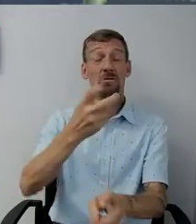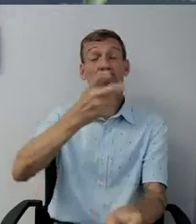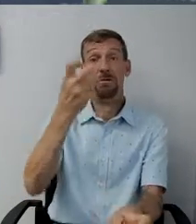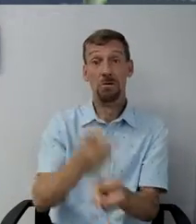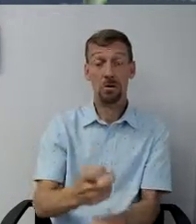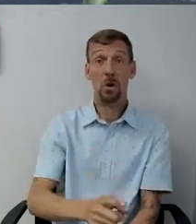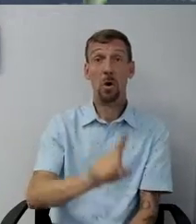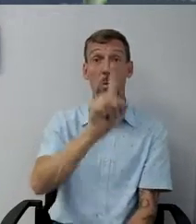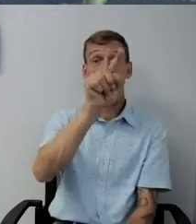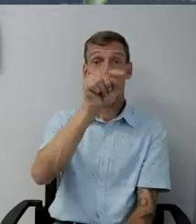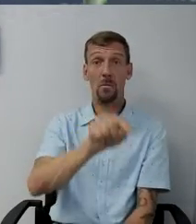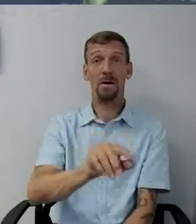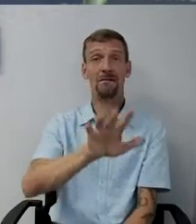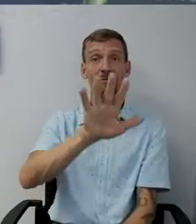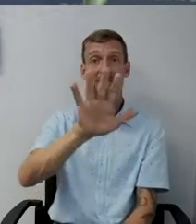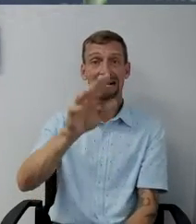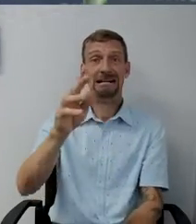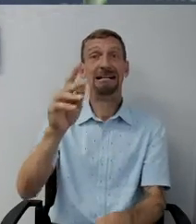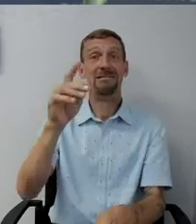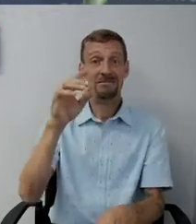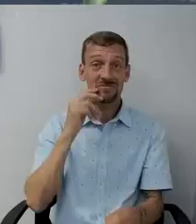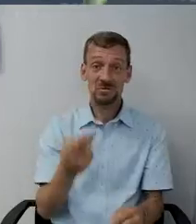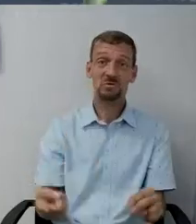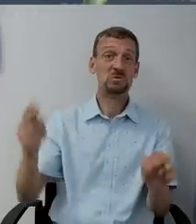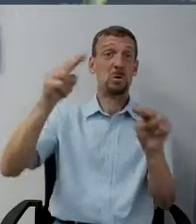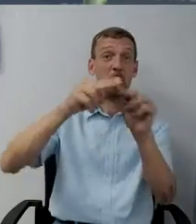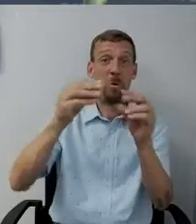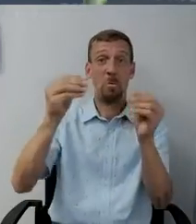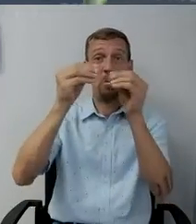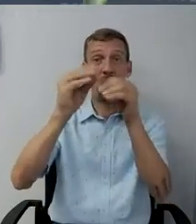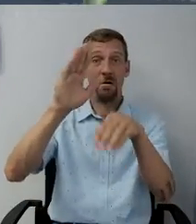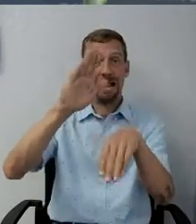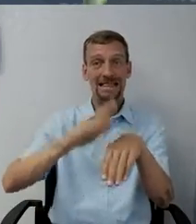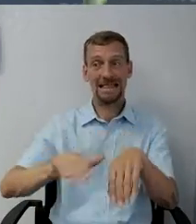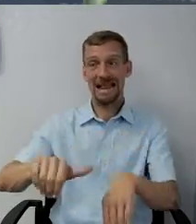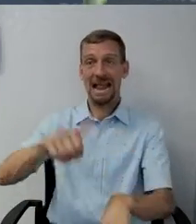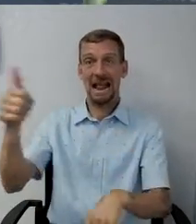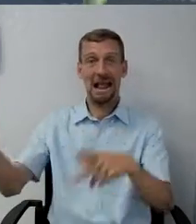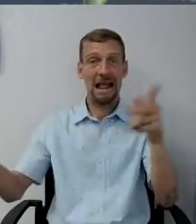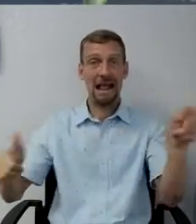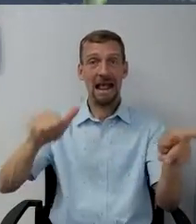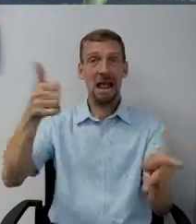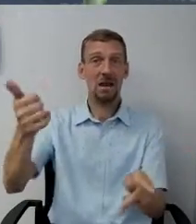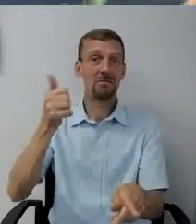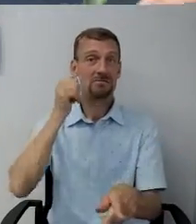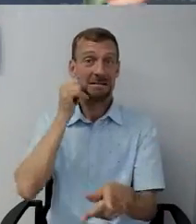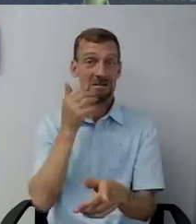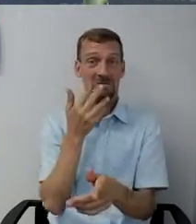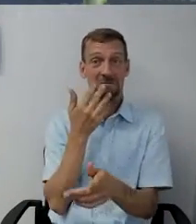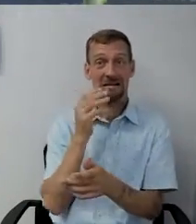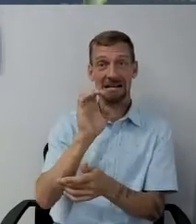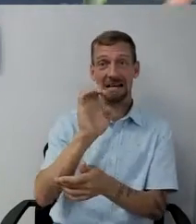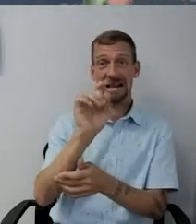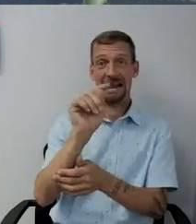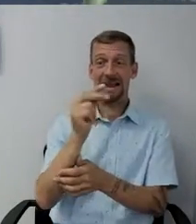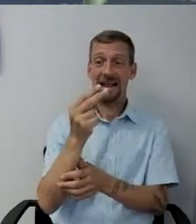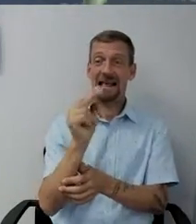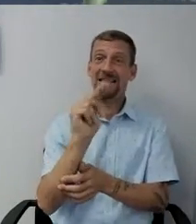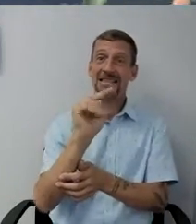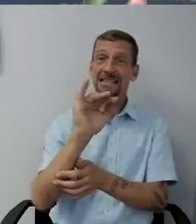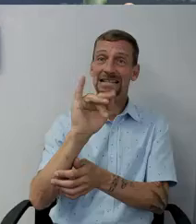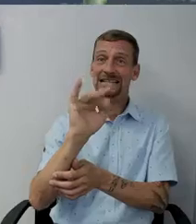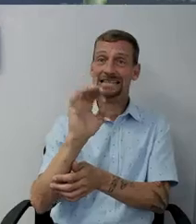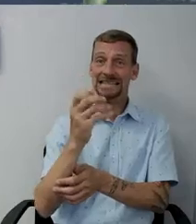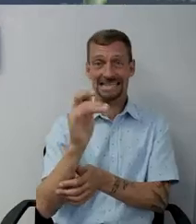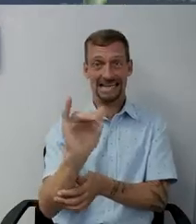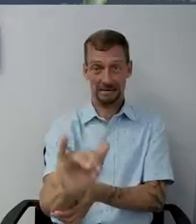1.5 times higher rate than you see in any other ethnicity. So obviously a lot of analysis study